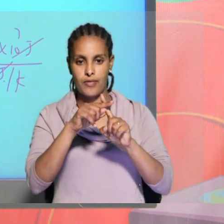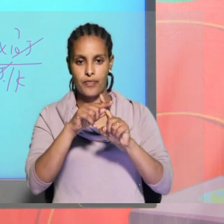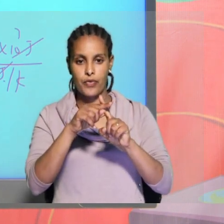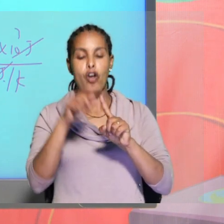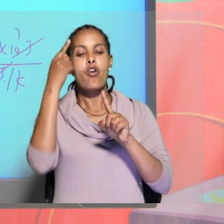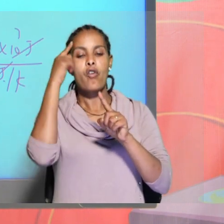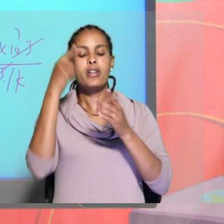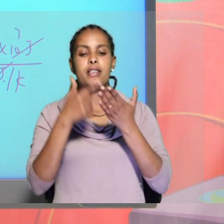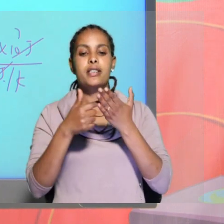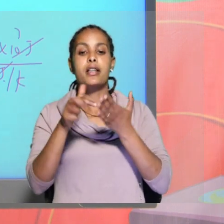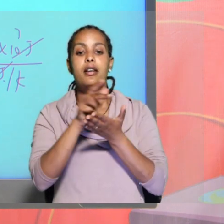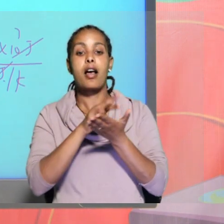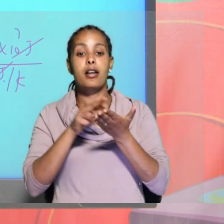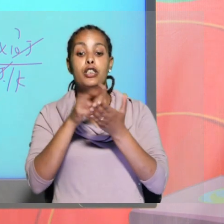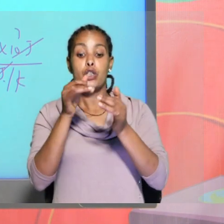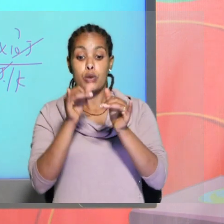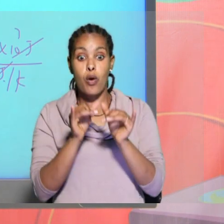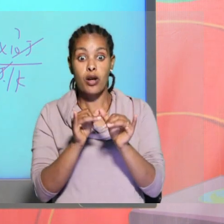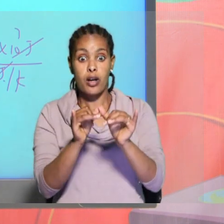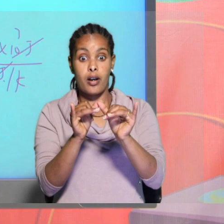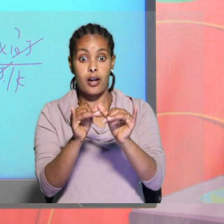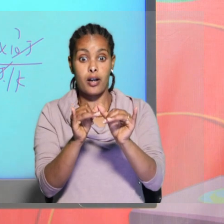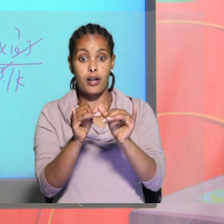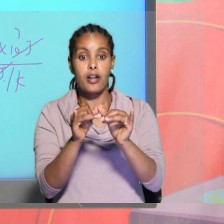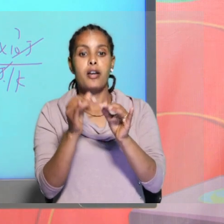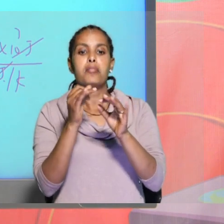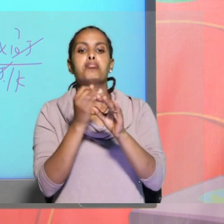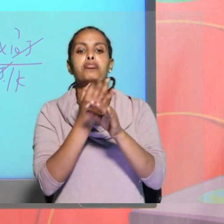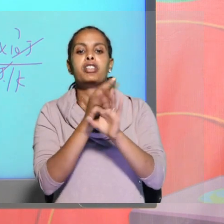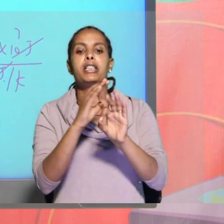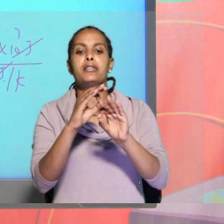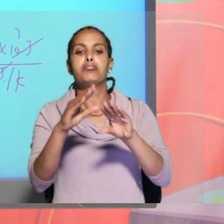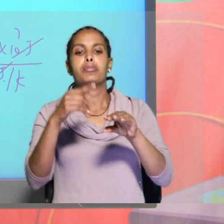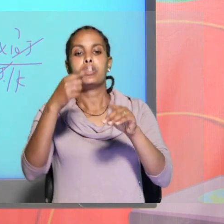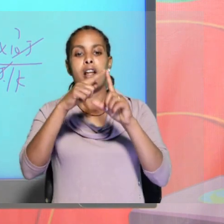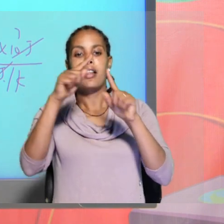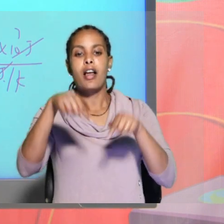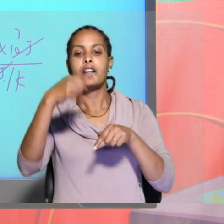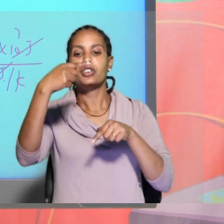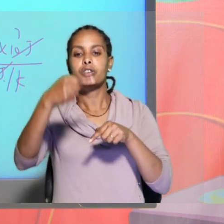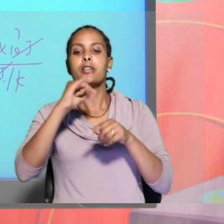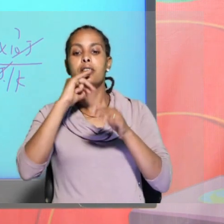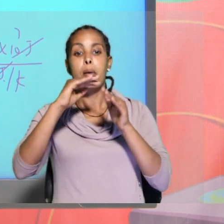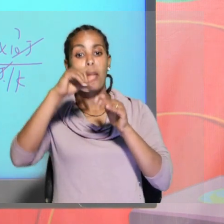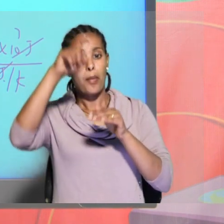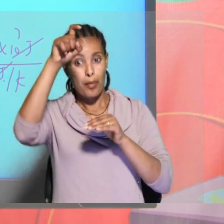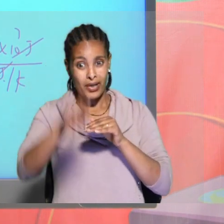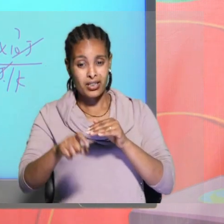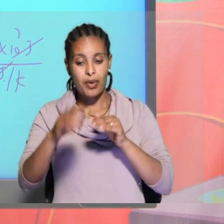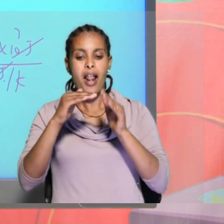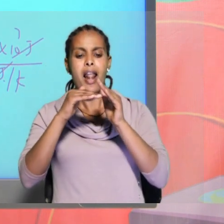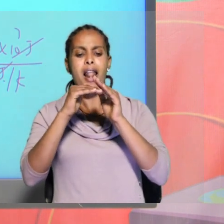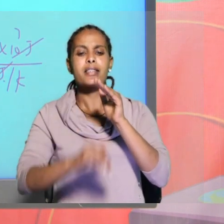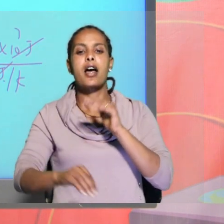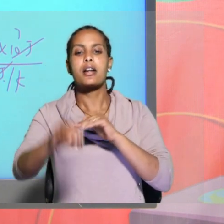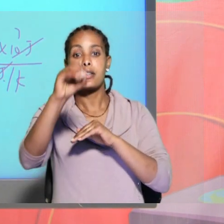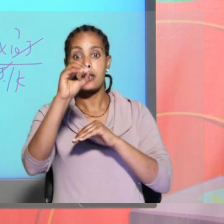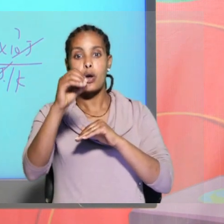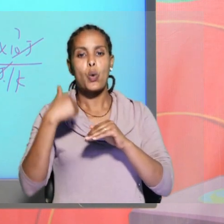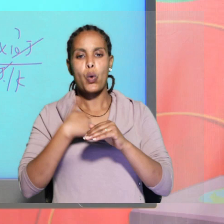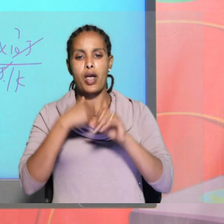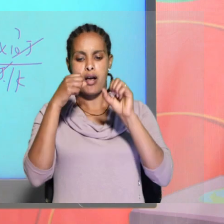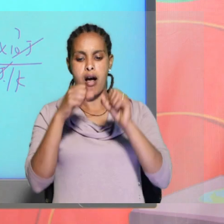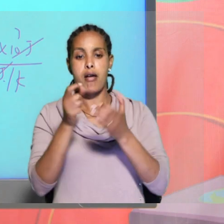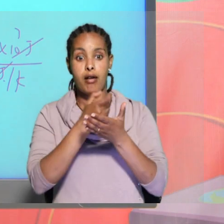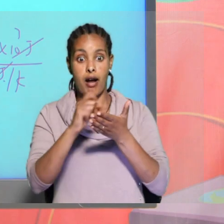For this reaction to be spontaneous, the Gibbs free energy change, delta G must be less than 0, less than 0. We can